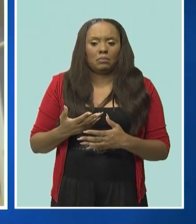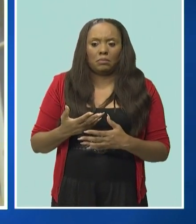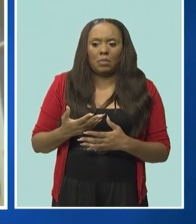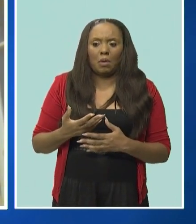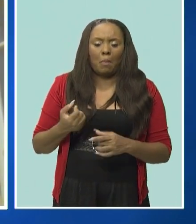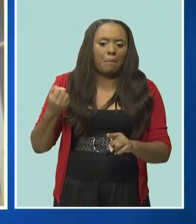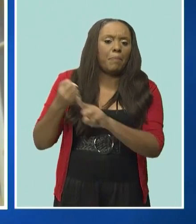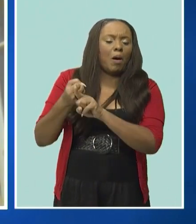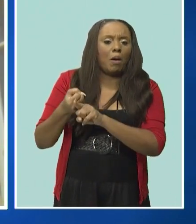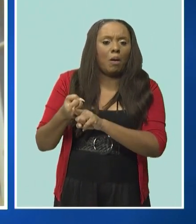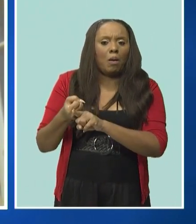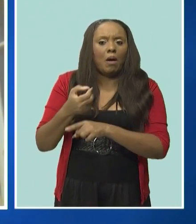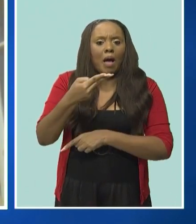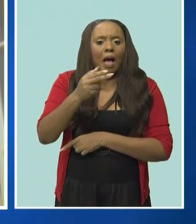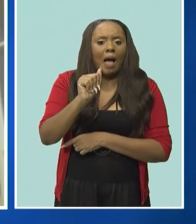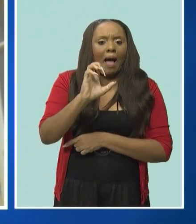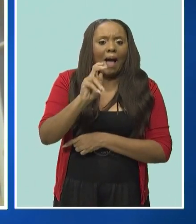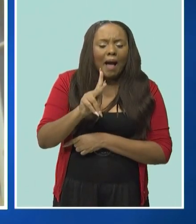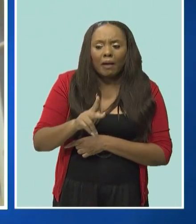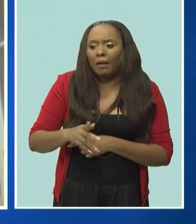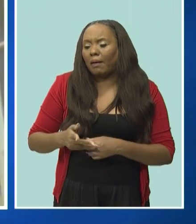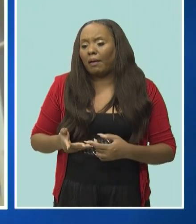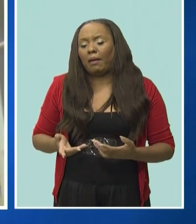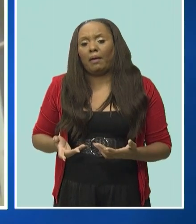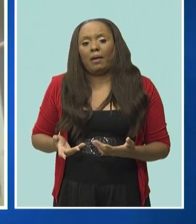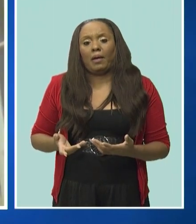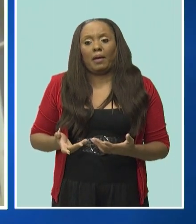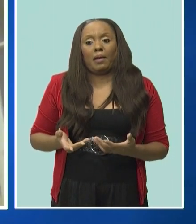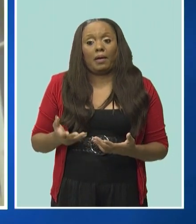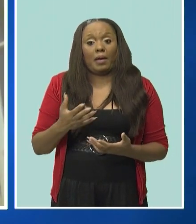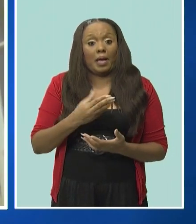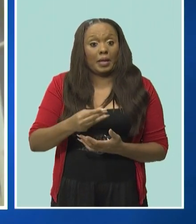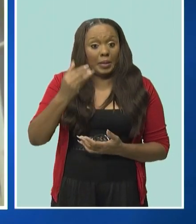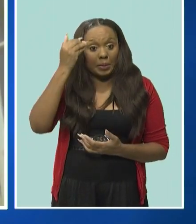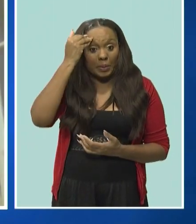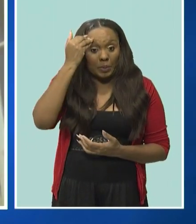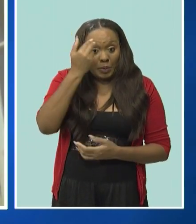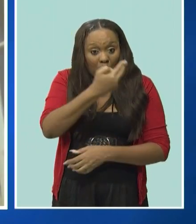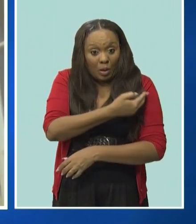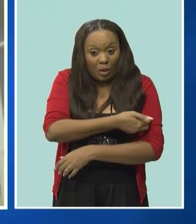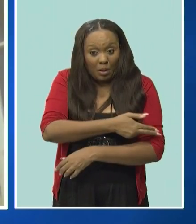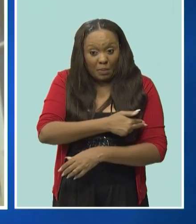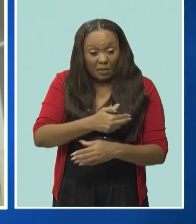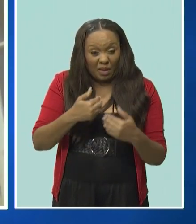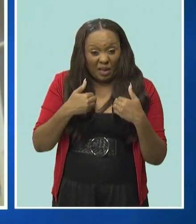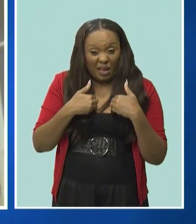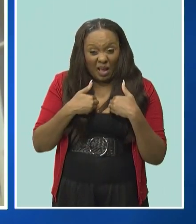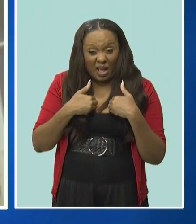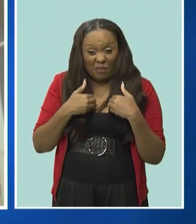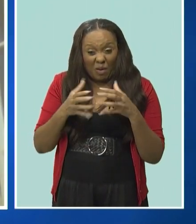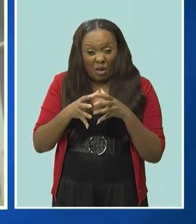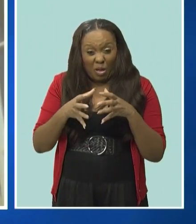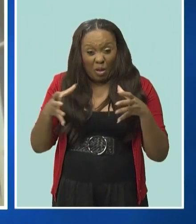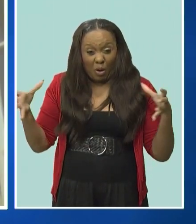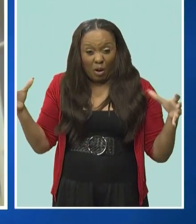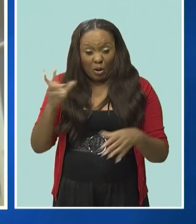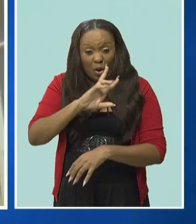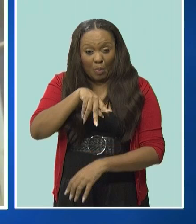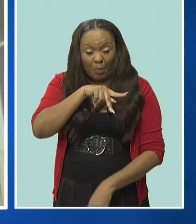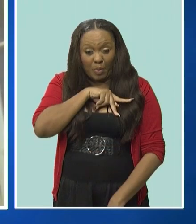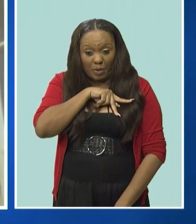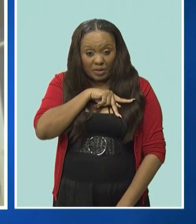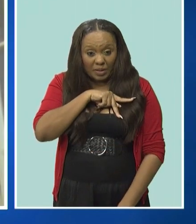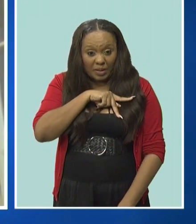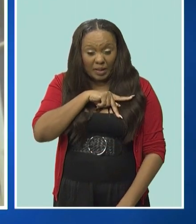reality. And the fact is, the hospital is the single biggest resource of personal identifiable data in Barbados. There's no other